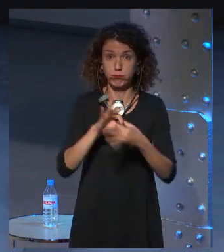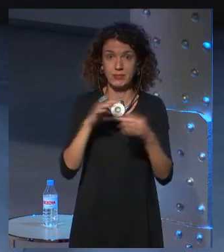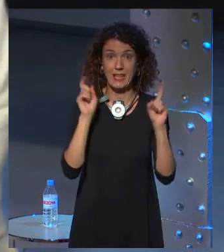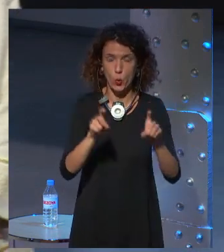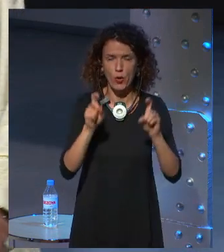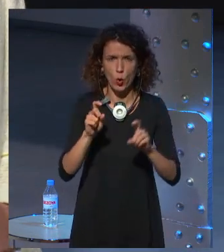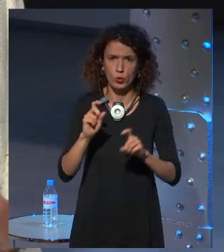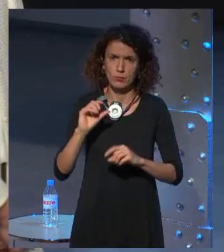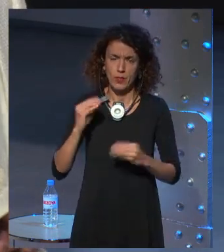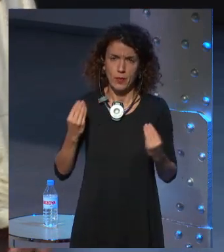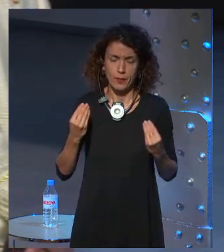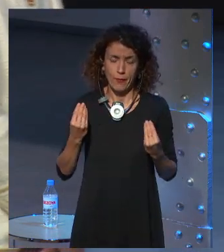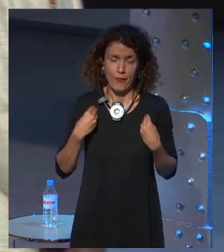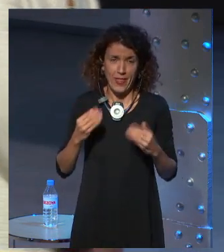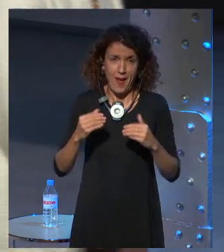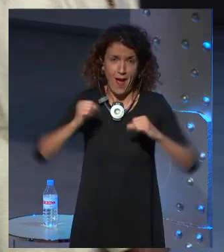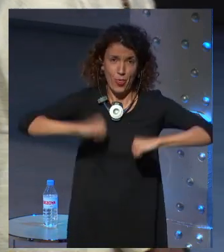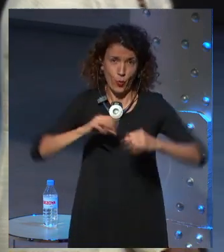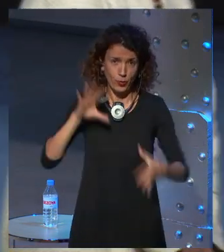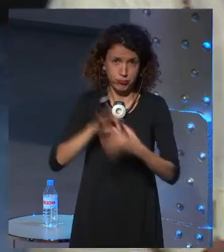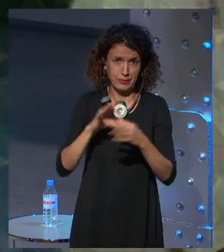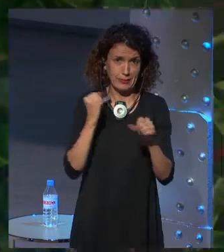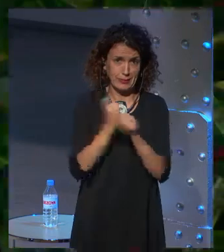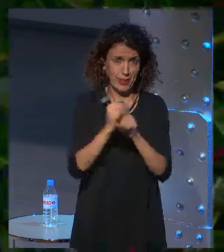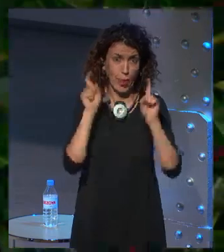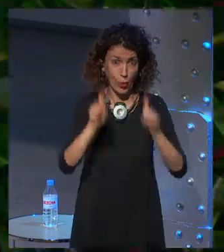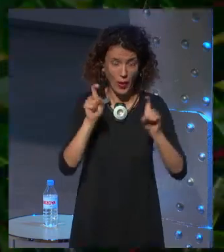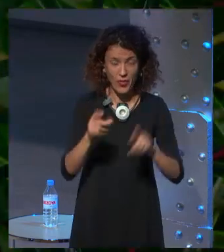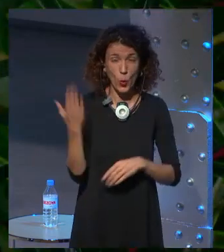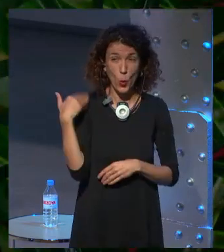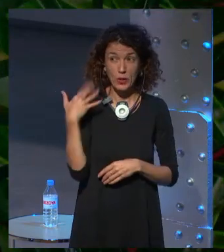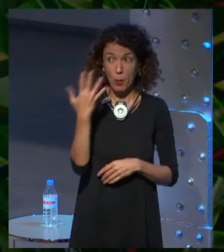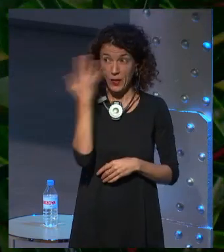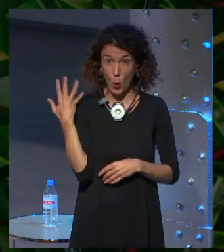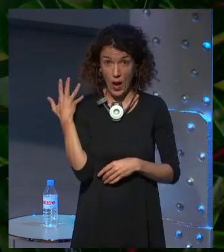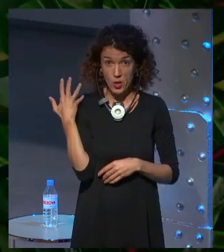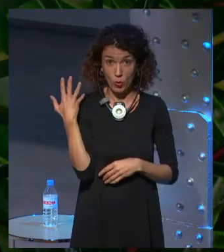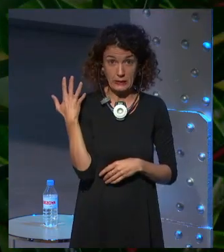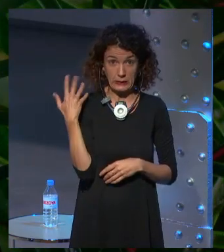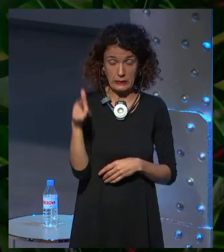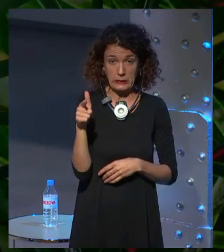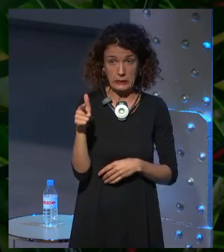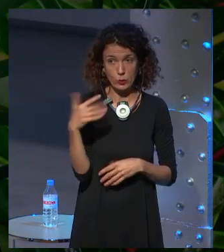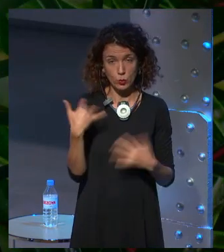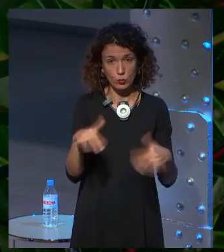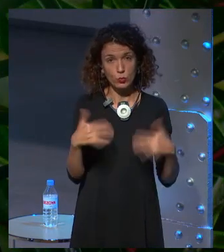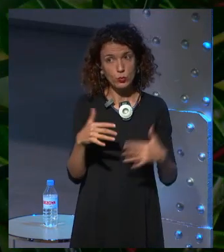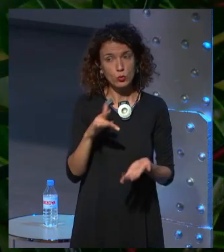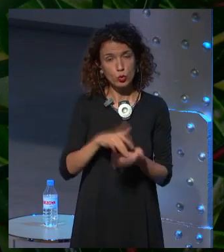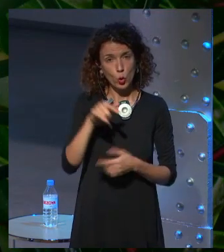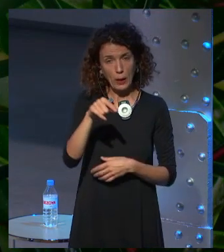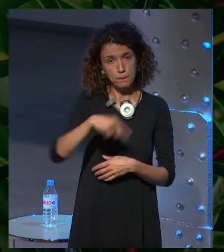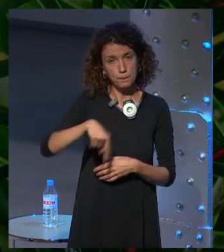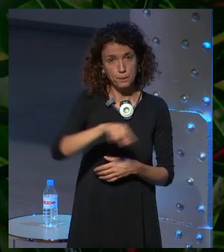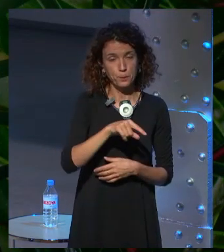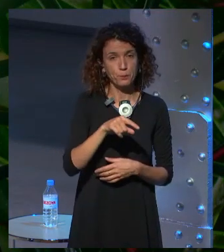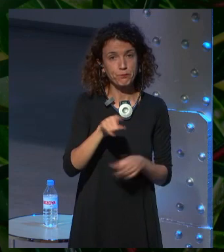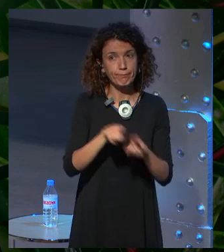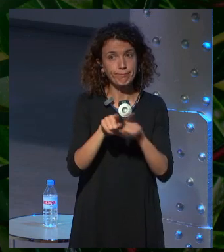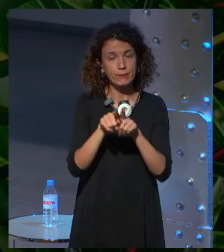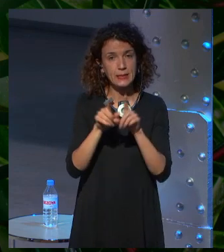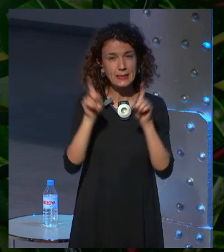And up until about the last 5 years, we've really been trying very hard to improve what